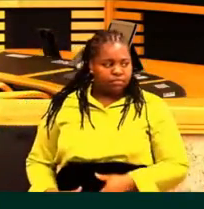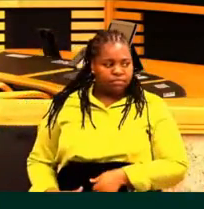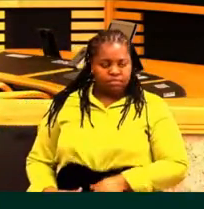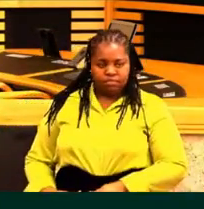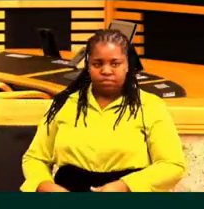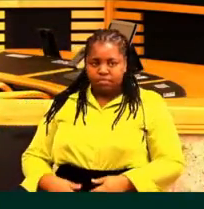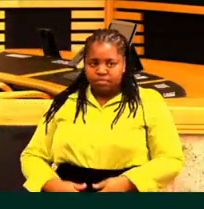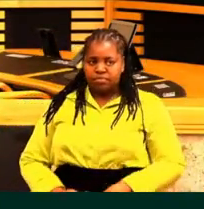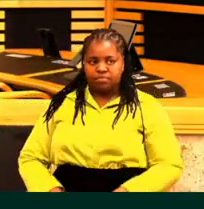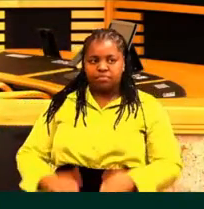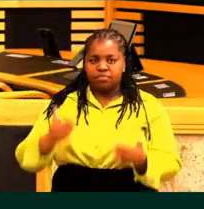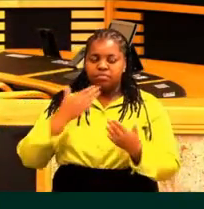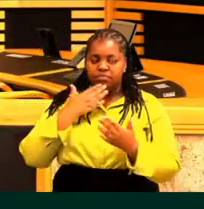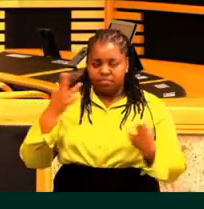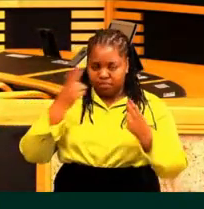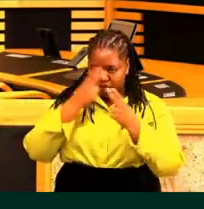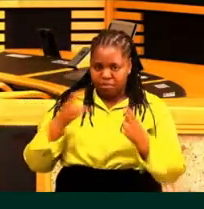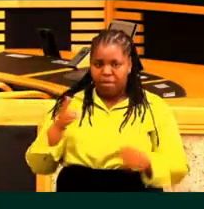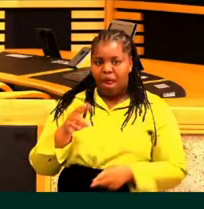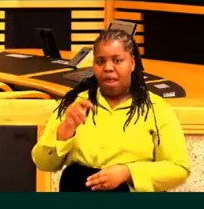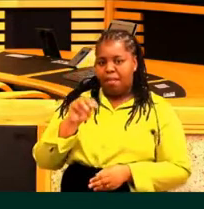thank you so much